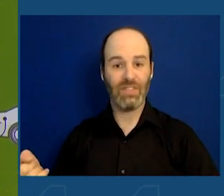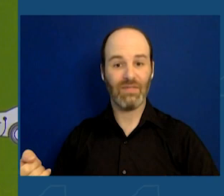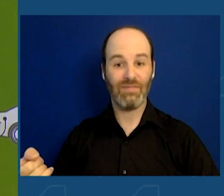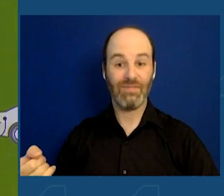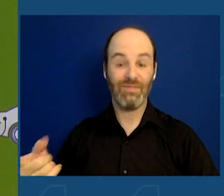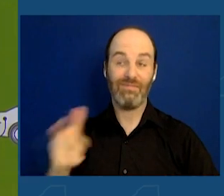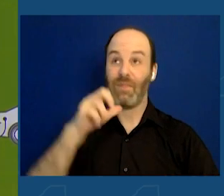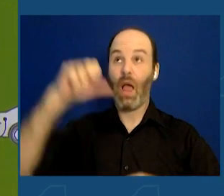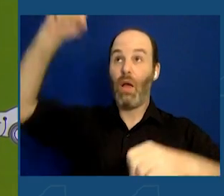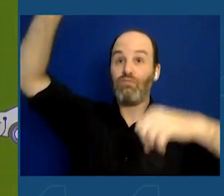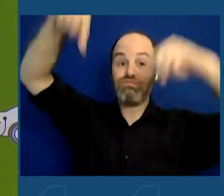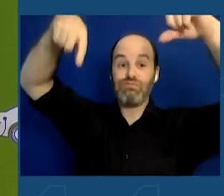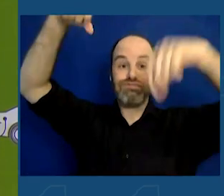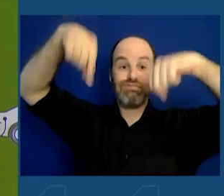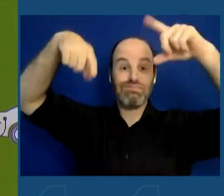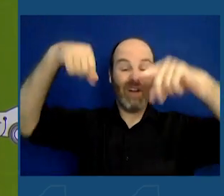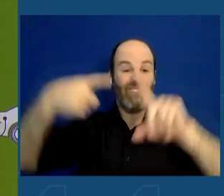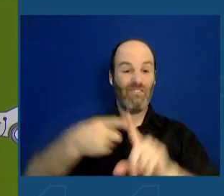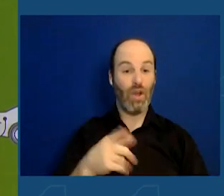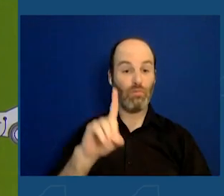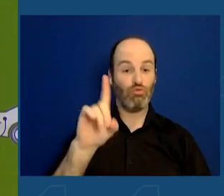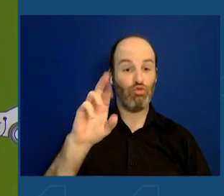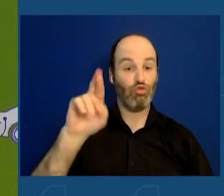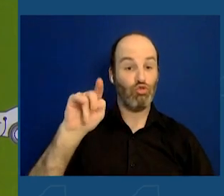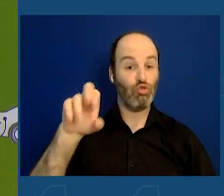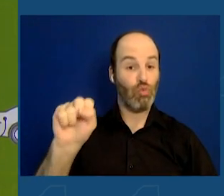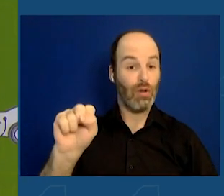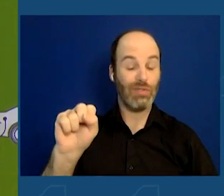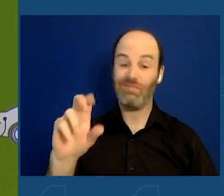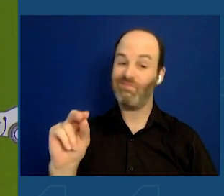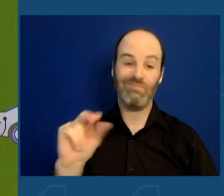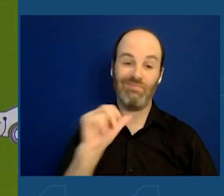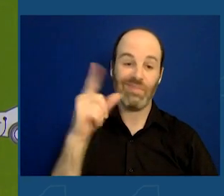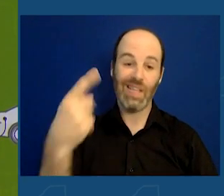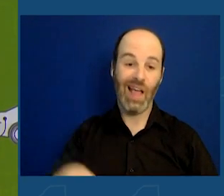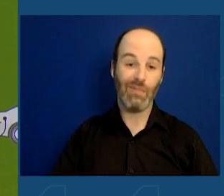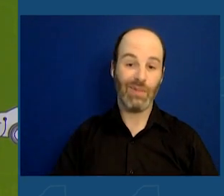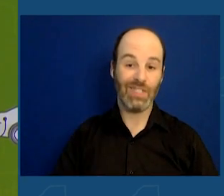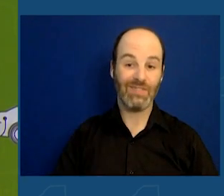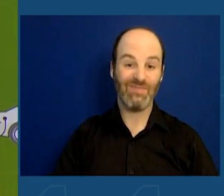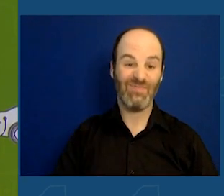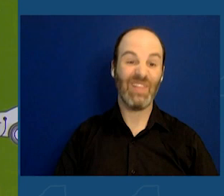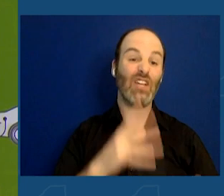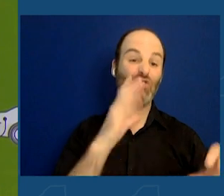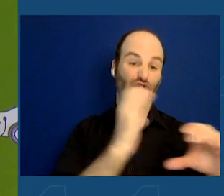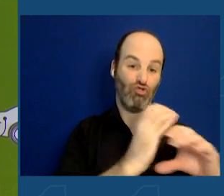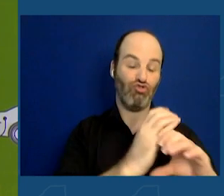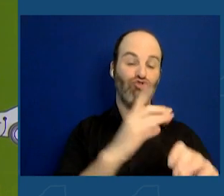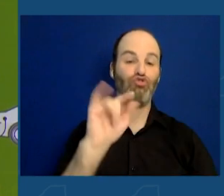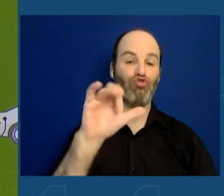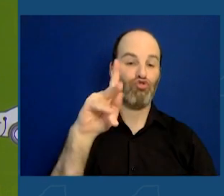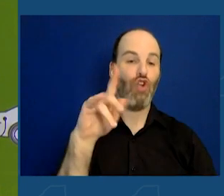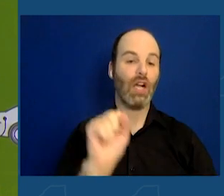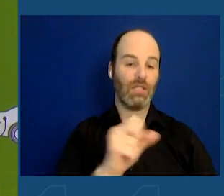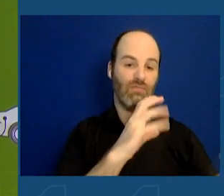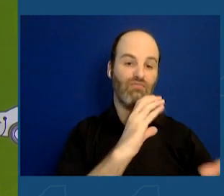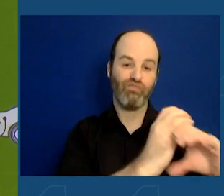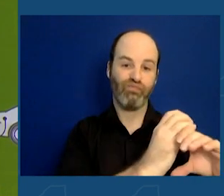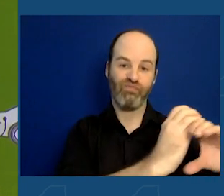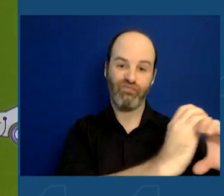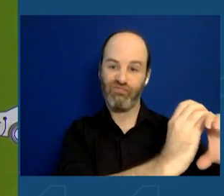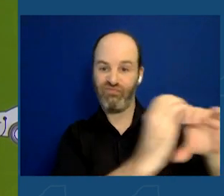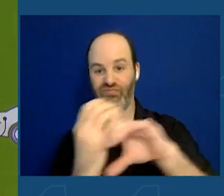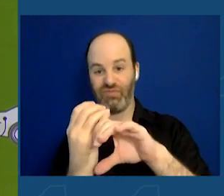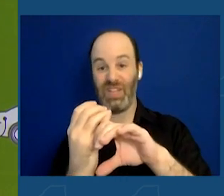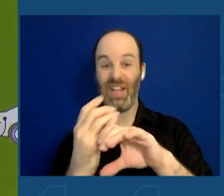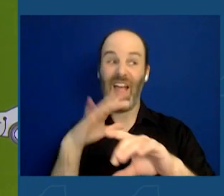in by drones, I can tell you that much, at least not these days. It's coming in by trucks. And that economic activity means